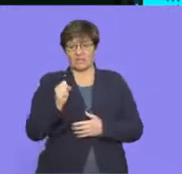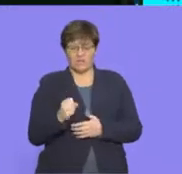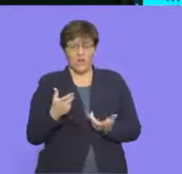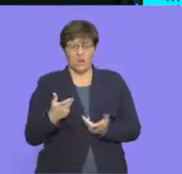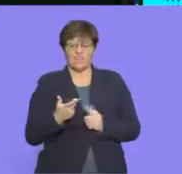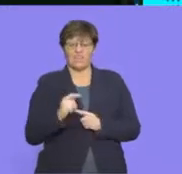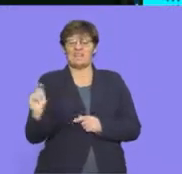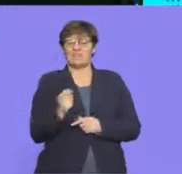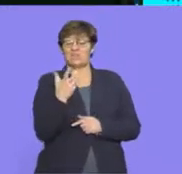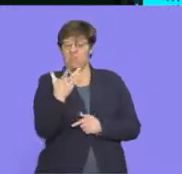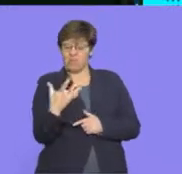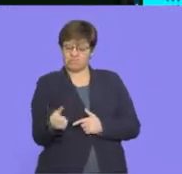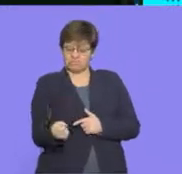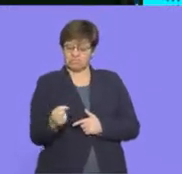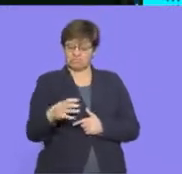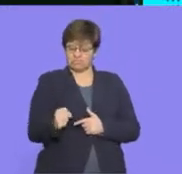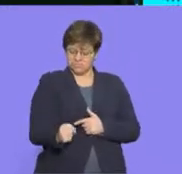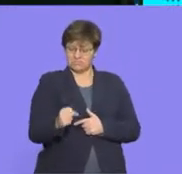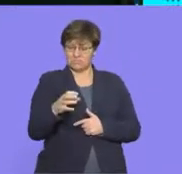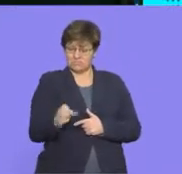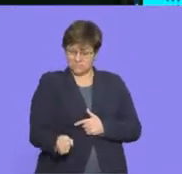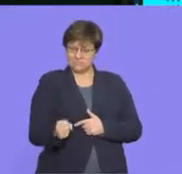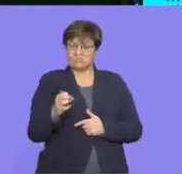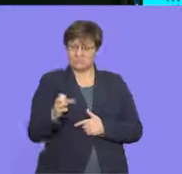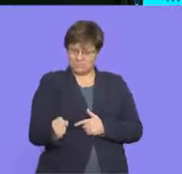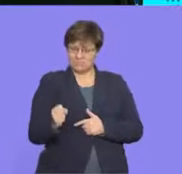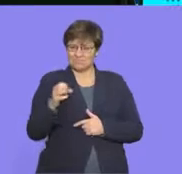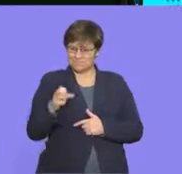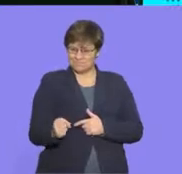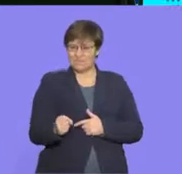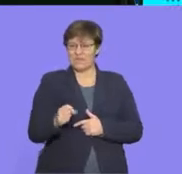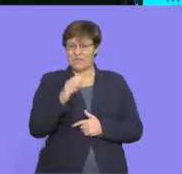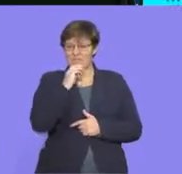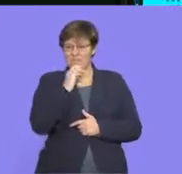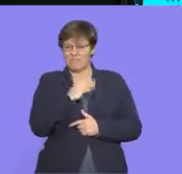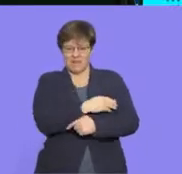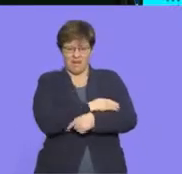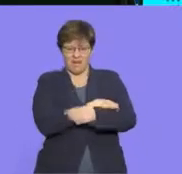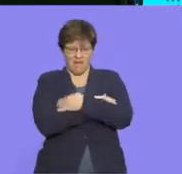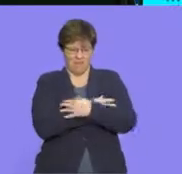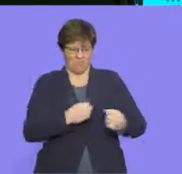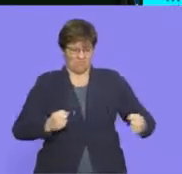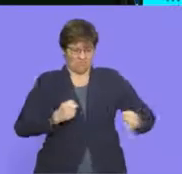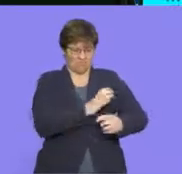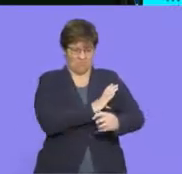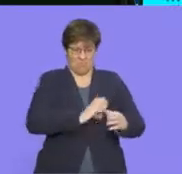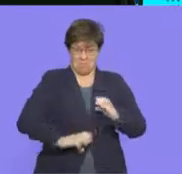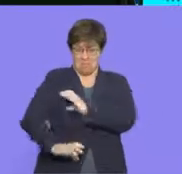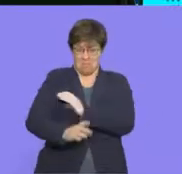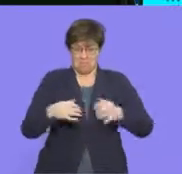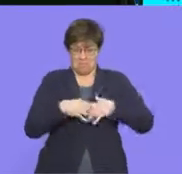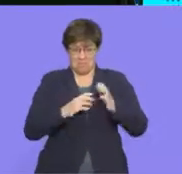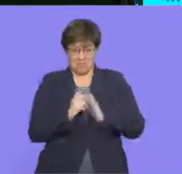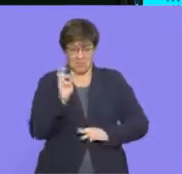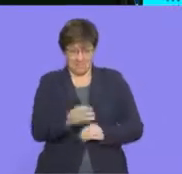talking, you take a tennis ball or something, and you just keep, right, just keep pushing. What's going to happen? You're probably going to have awesome biceps